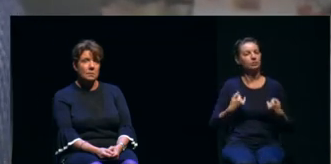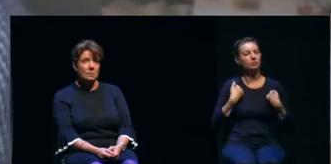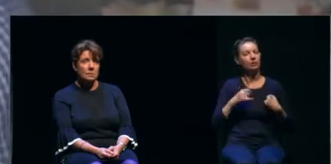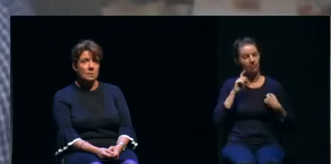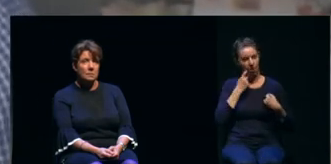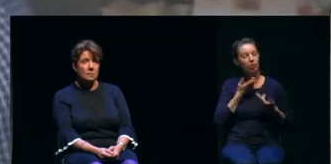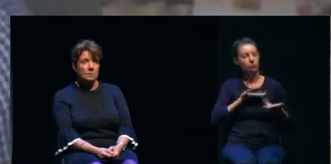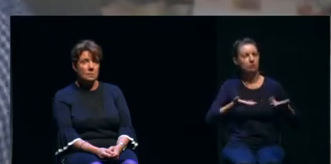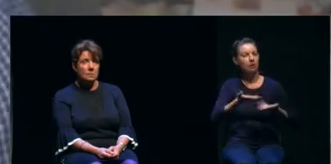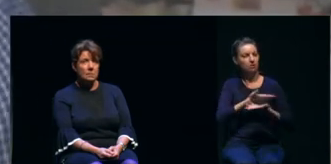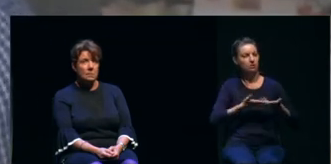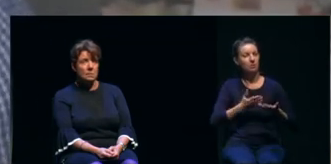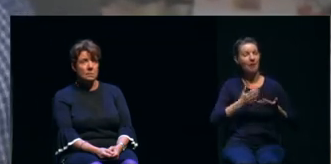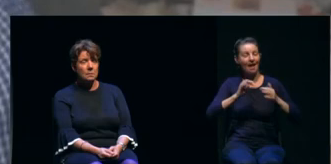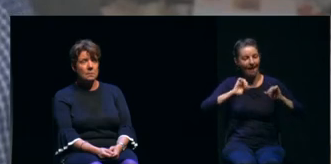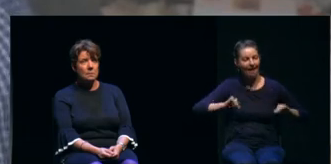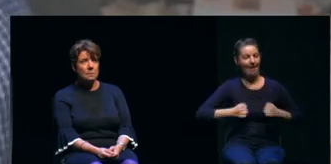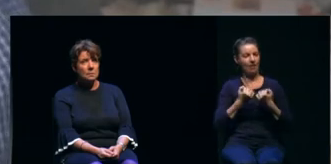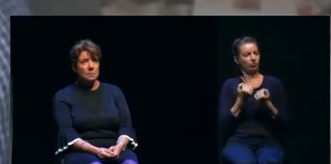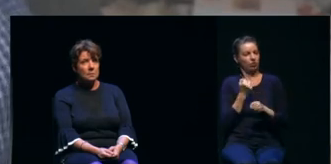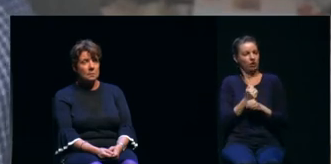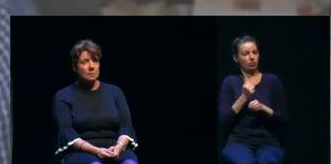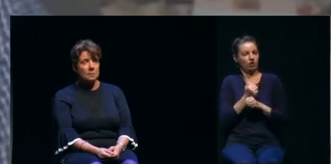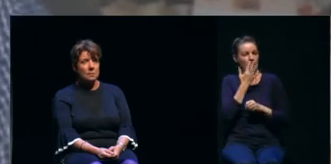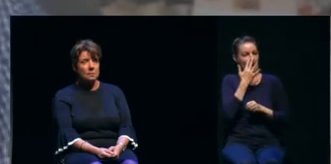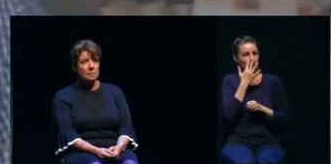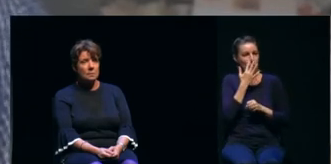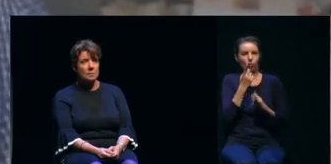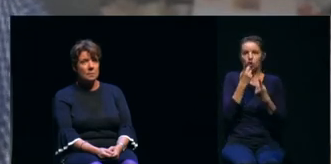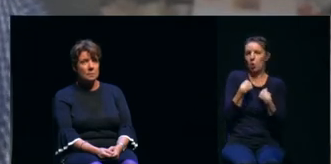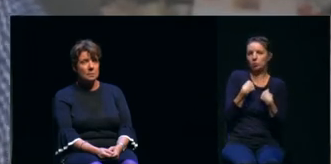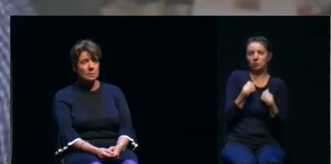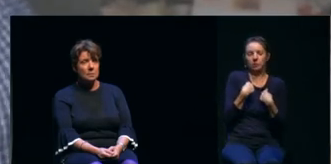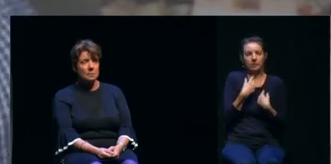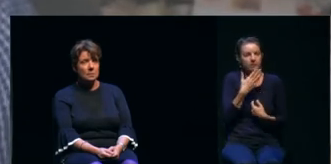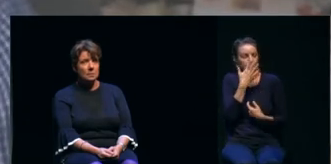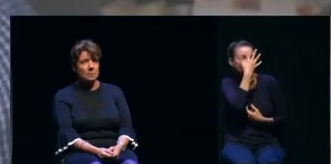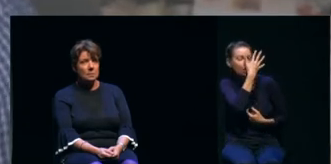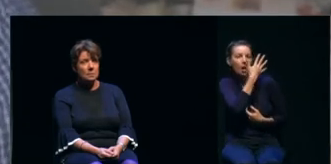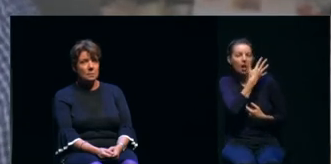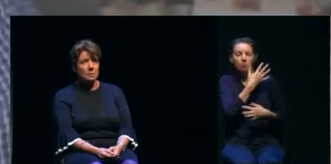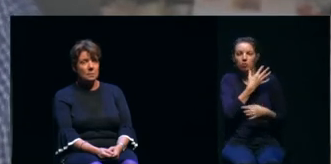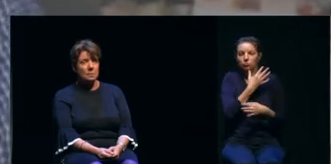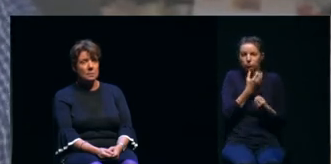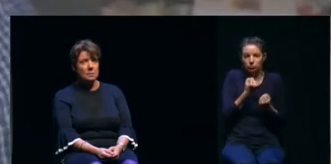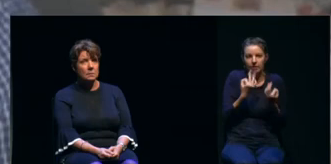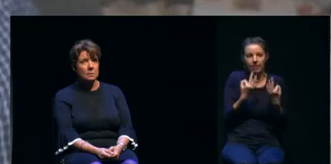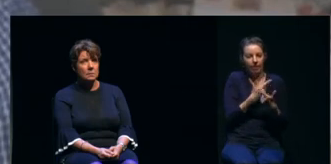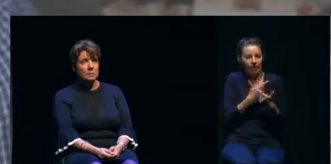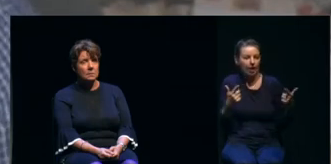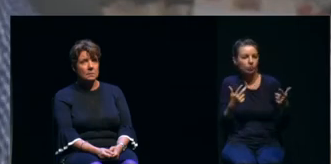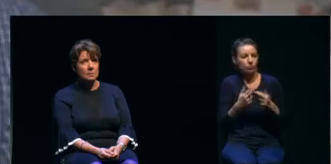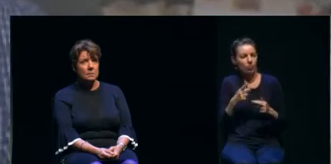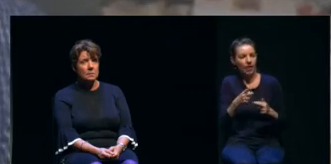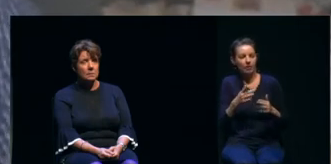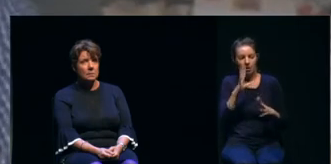our generation that was raised to think these things are shameful and to not have the vocabulary for it and or to believe that it's our fault or to